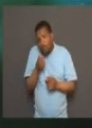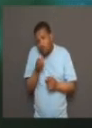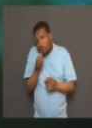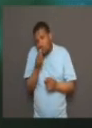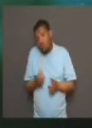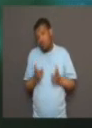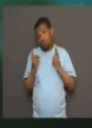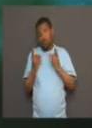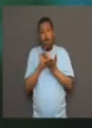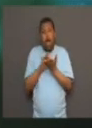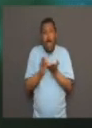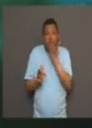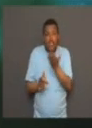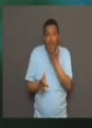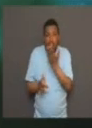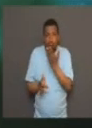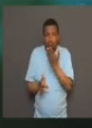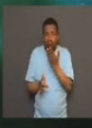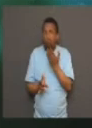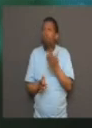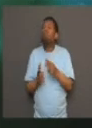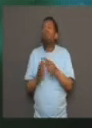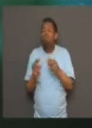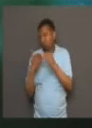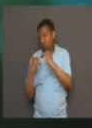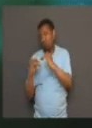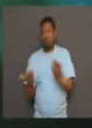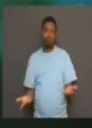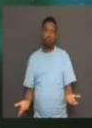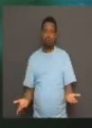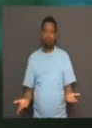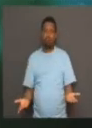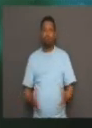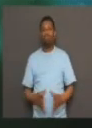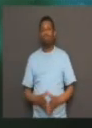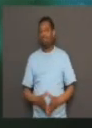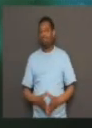level, and medicine is often very limited.